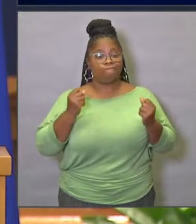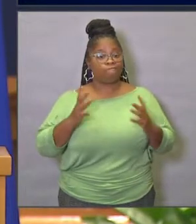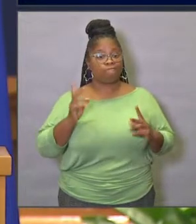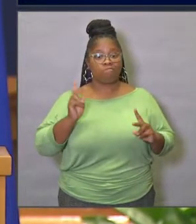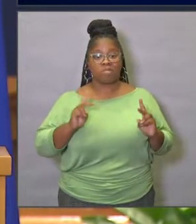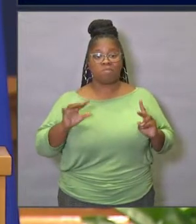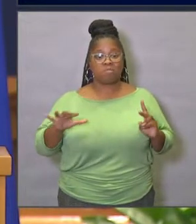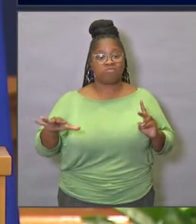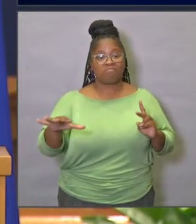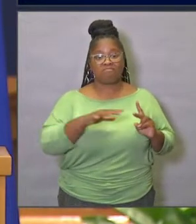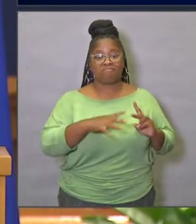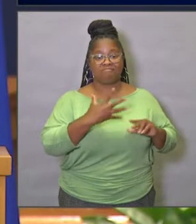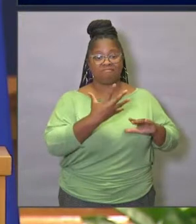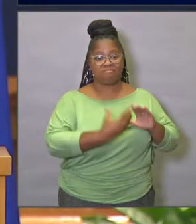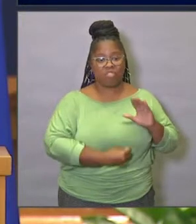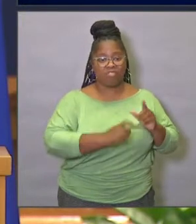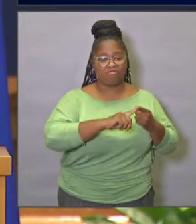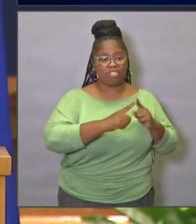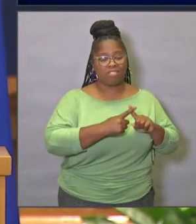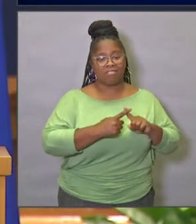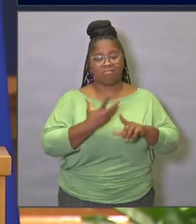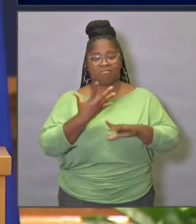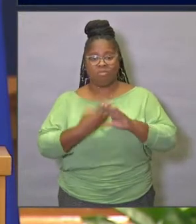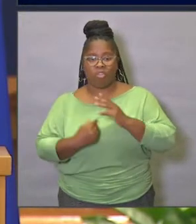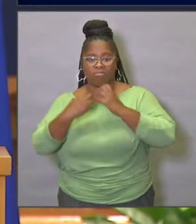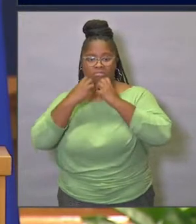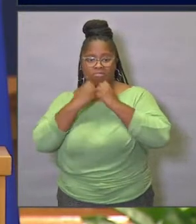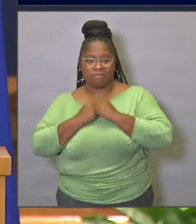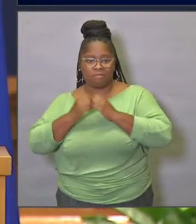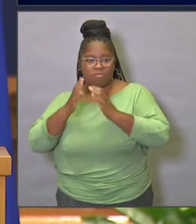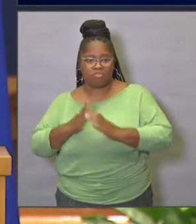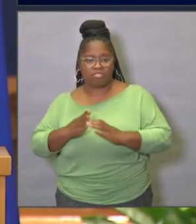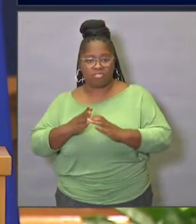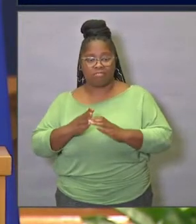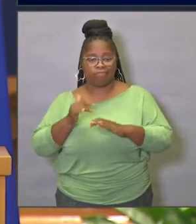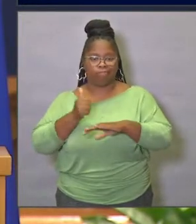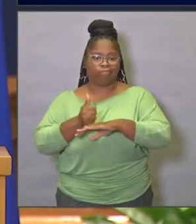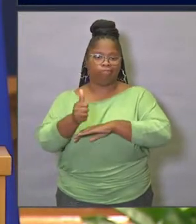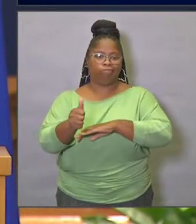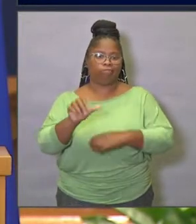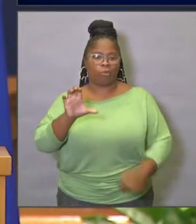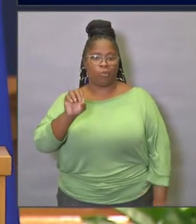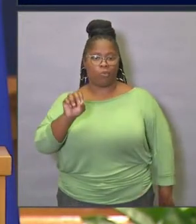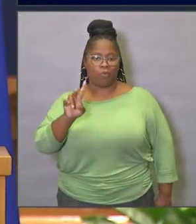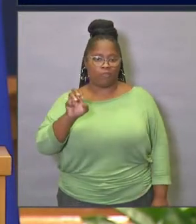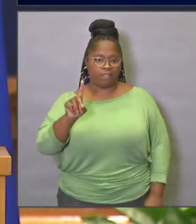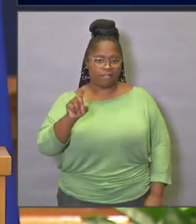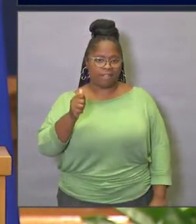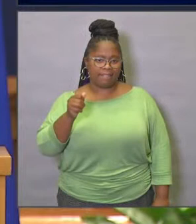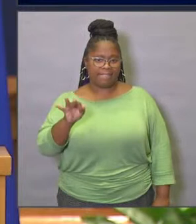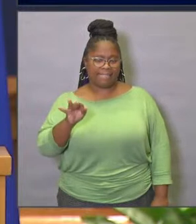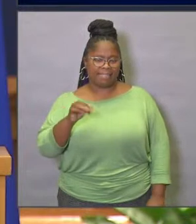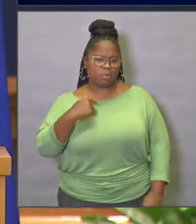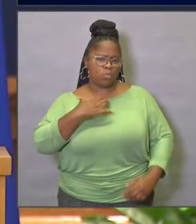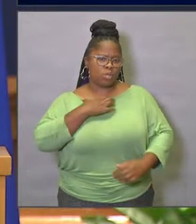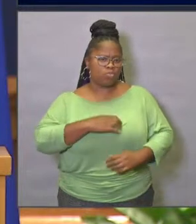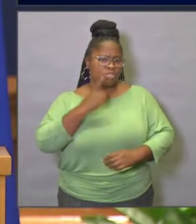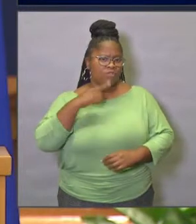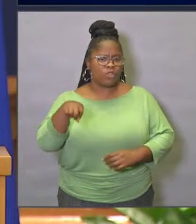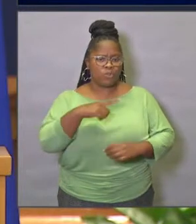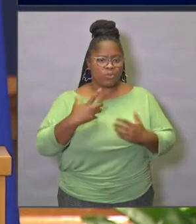loved ones or friends to COVID-19. We wish all of you healing and peace at this very difficult time.